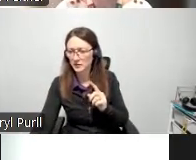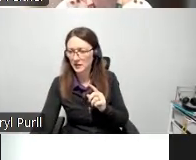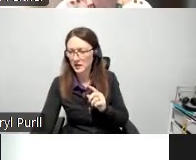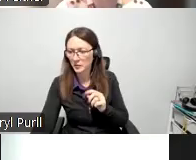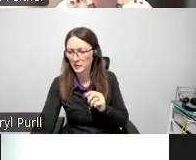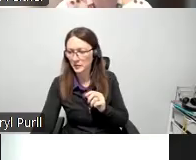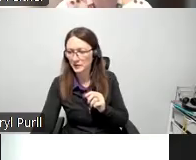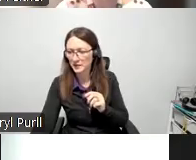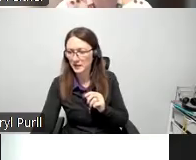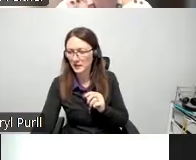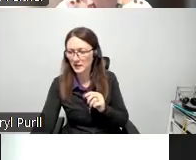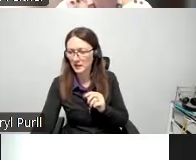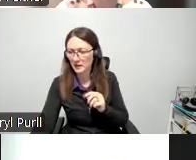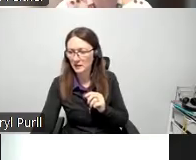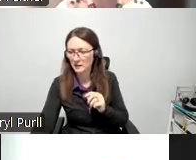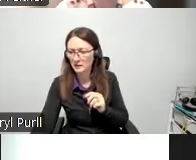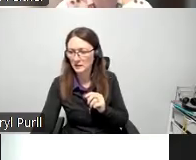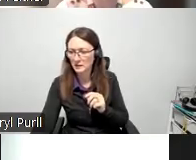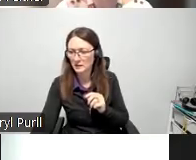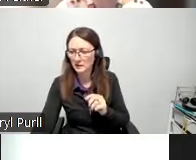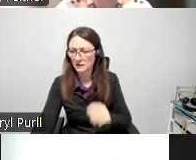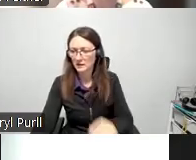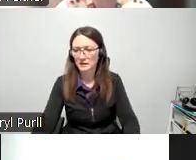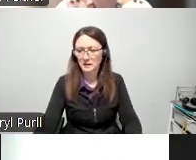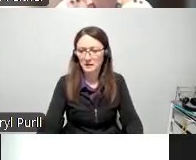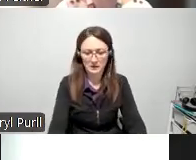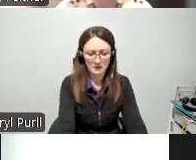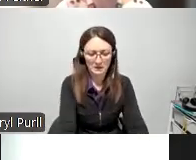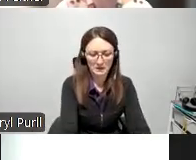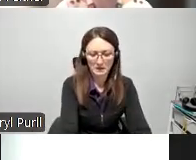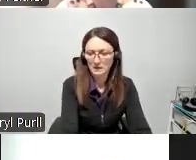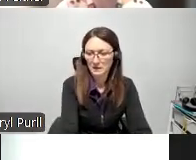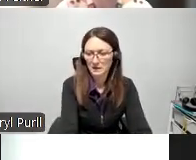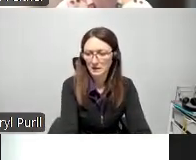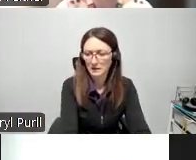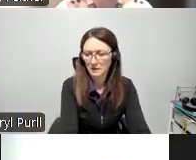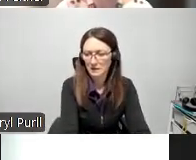Yeah, there's a couple people saying that they can't.